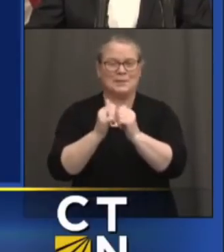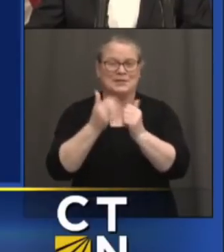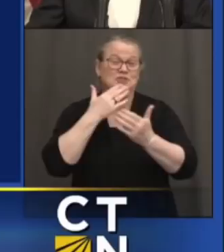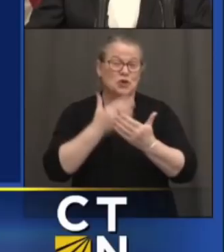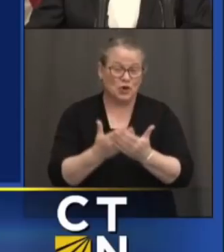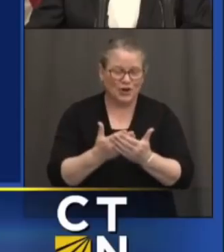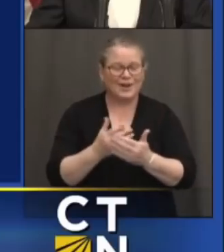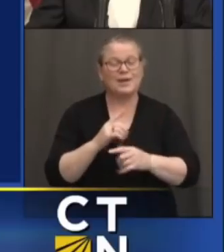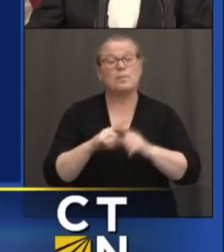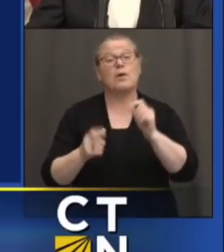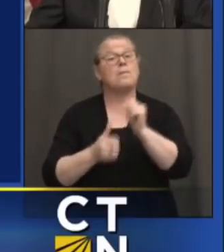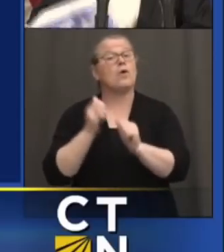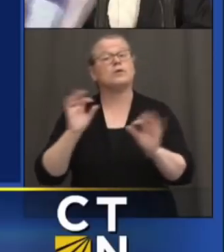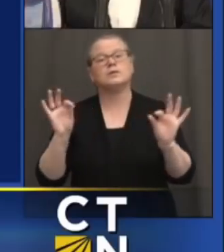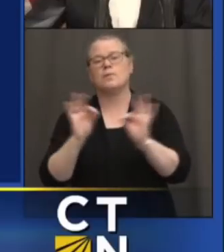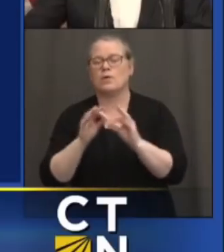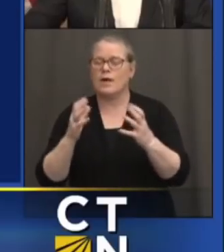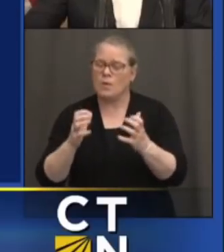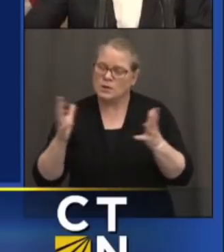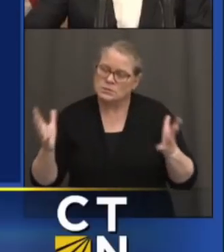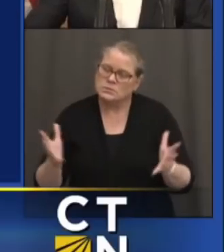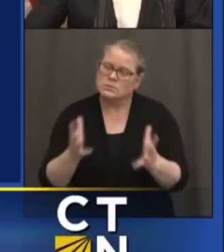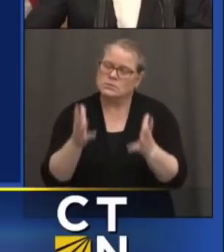I want everybody vaccinated.